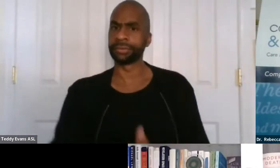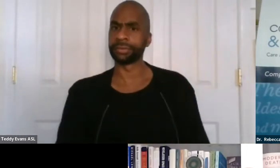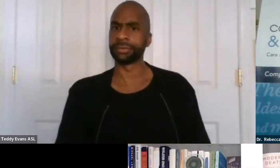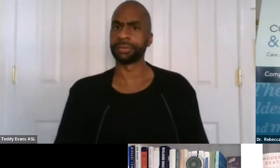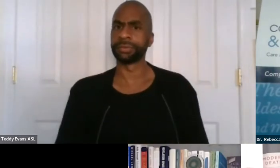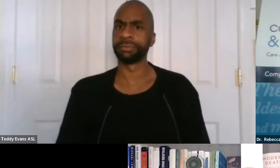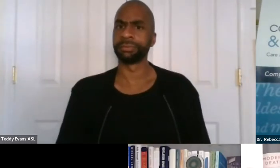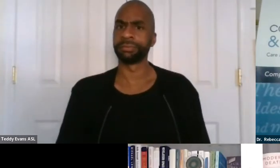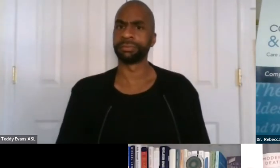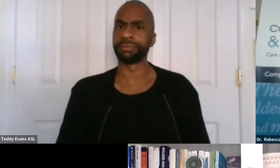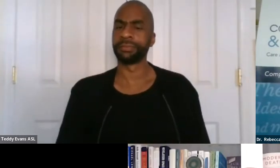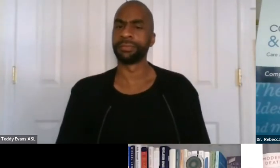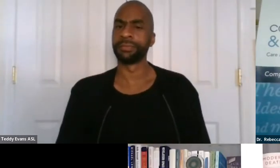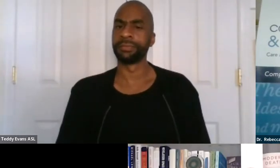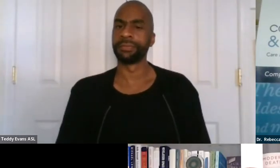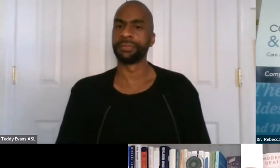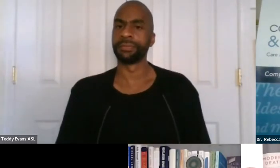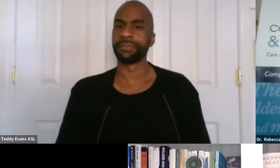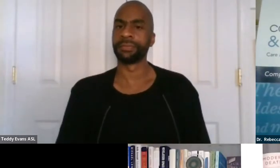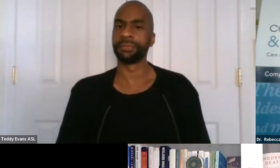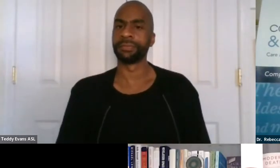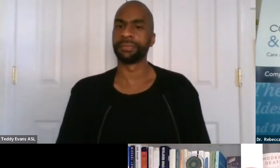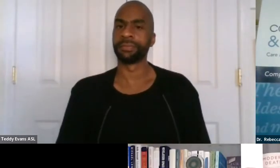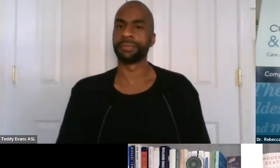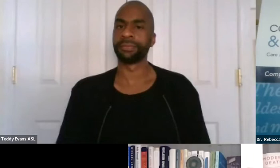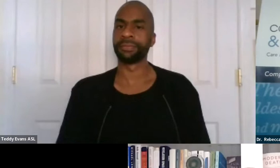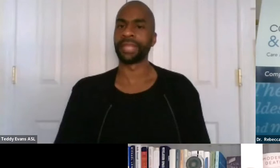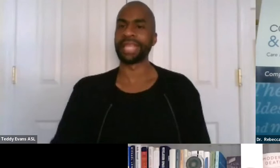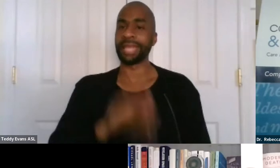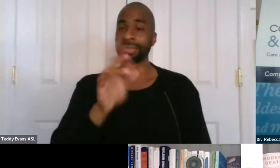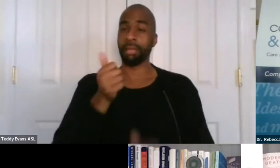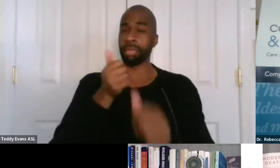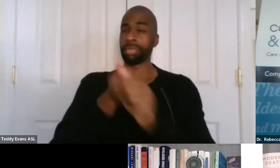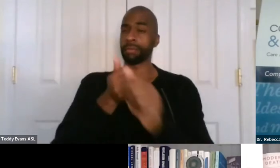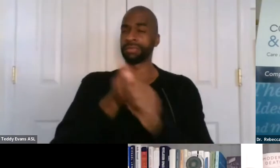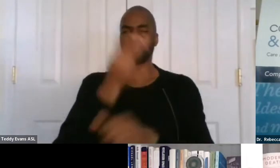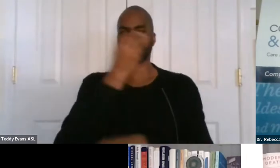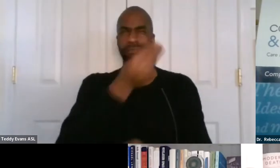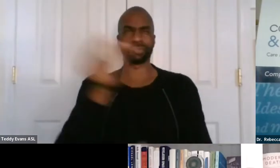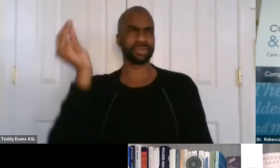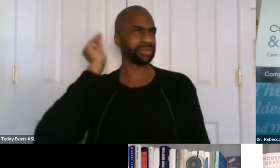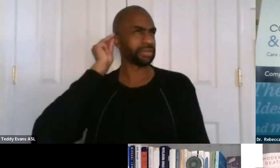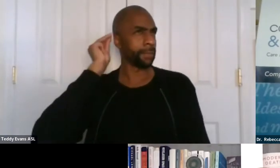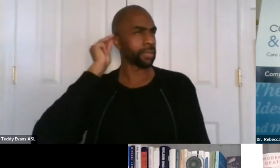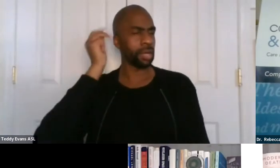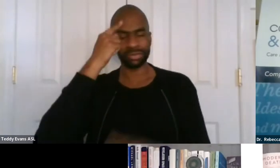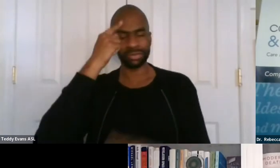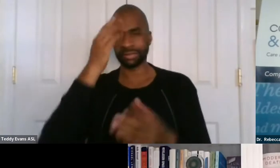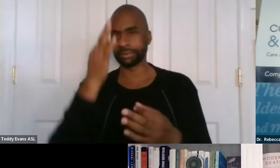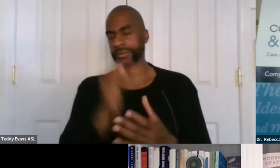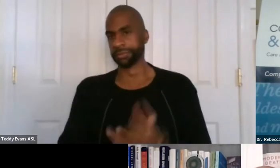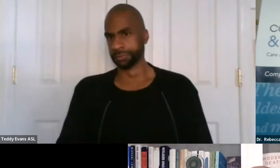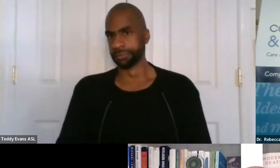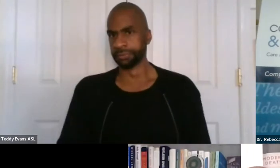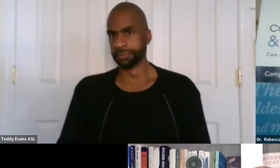that that is mired in subconscious preconceptions. Can you say more about